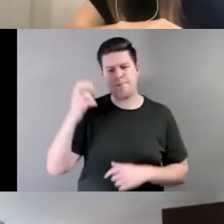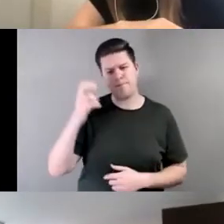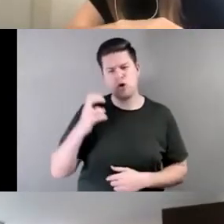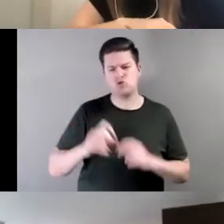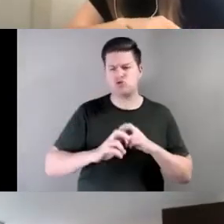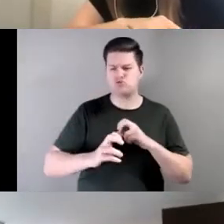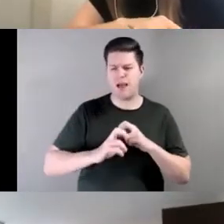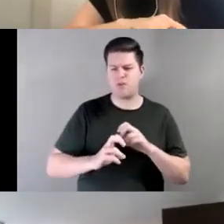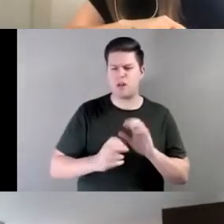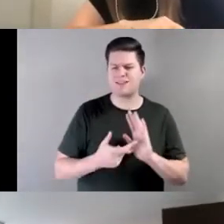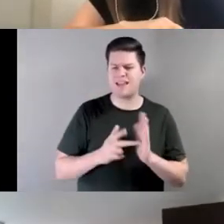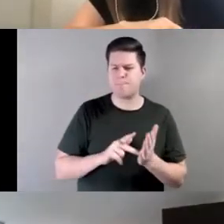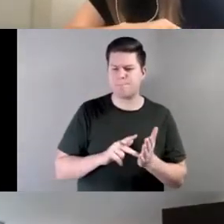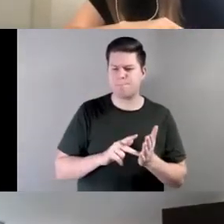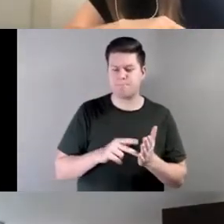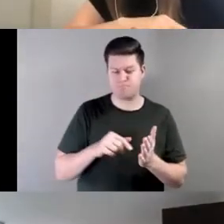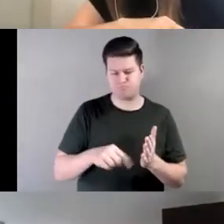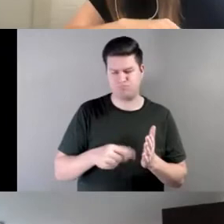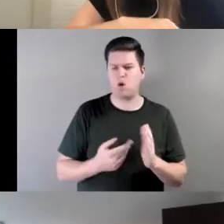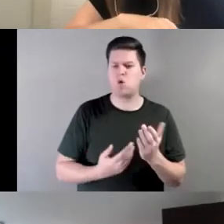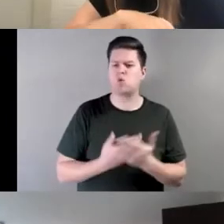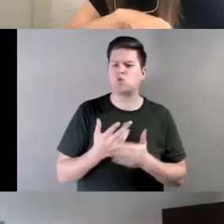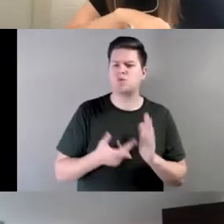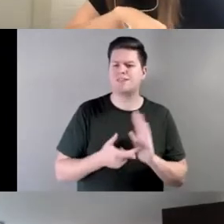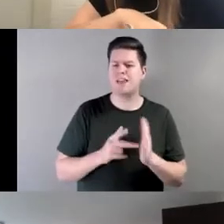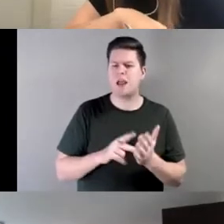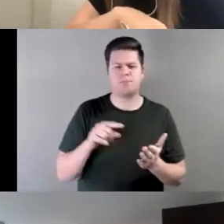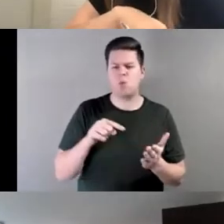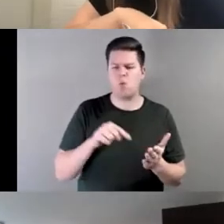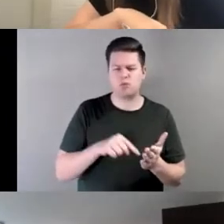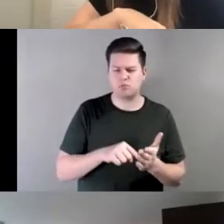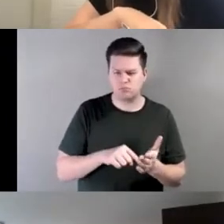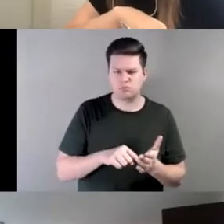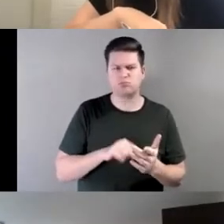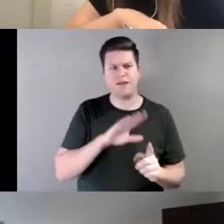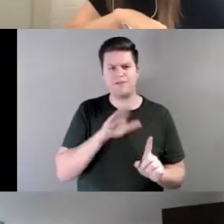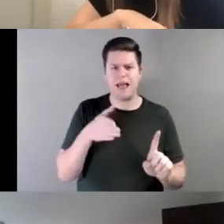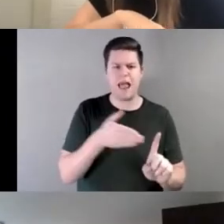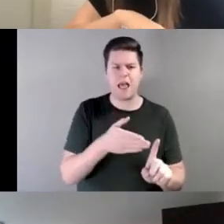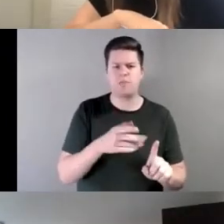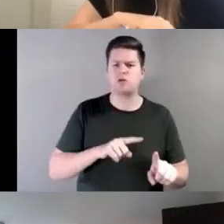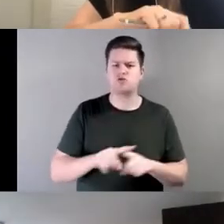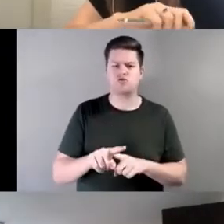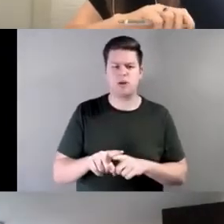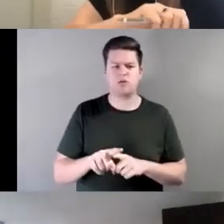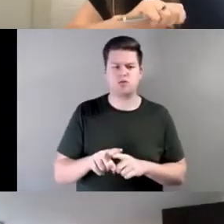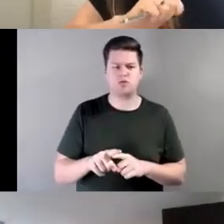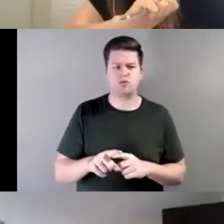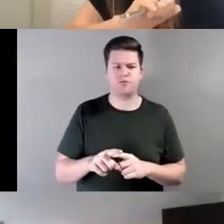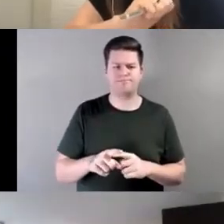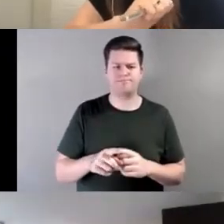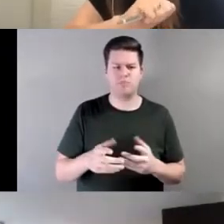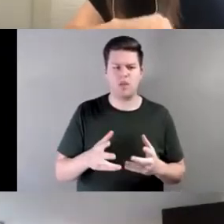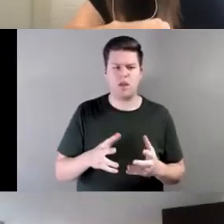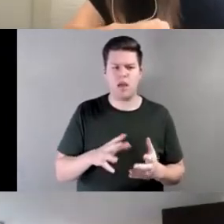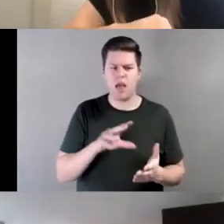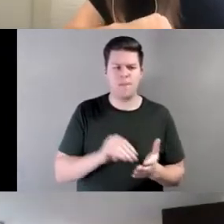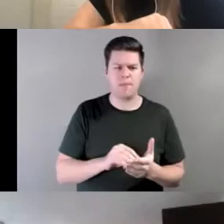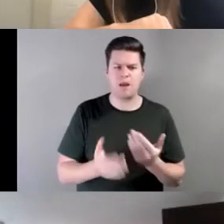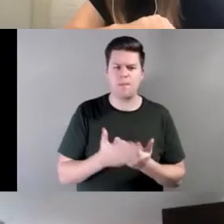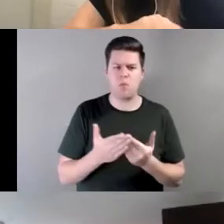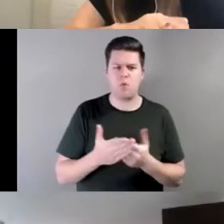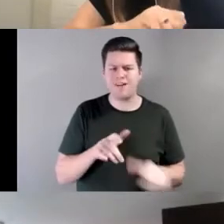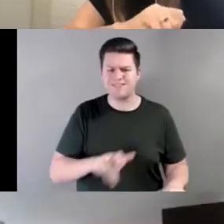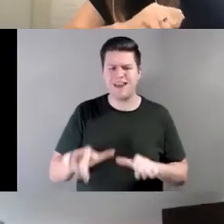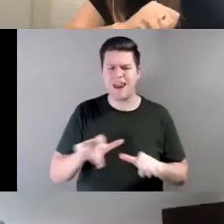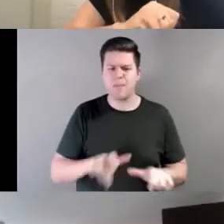aim of this new scheme is really to embed more sustainable travel behaviours from a young age and to help meet our